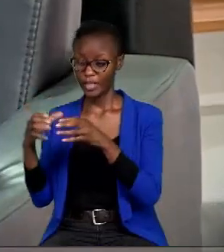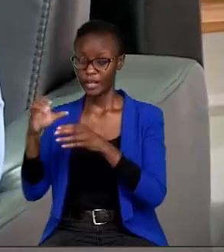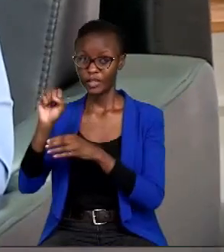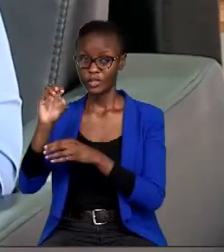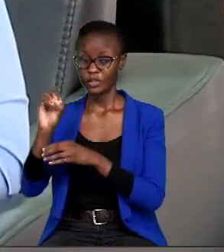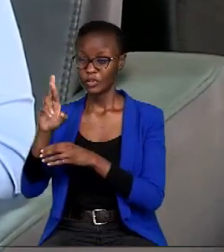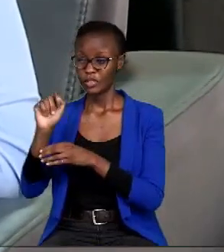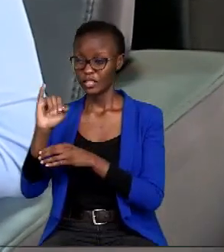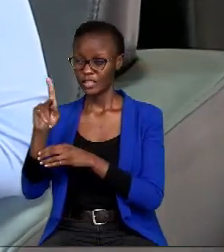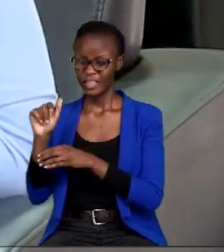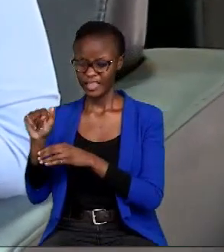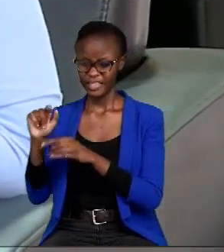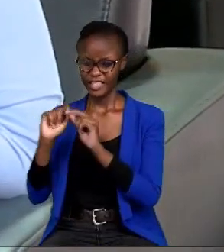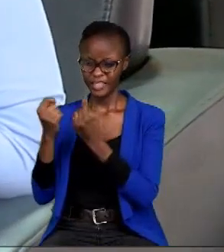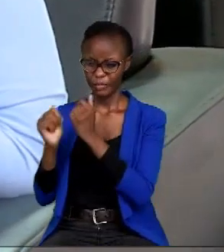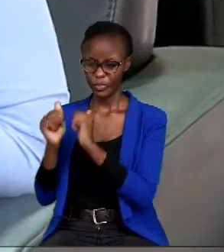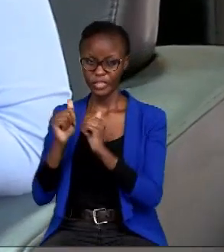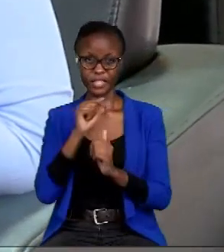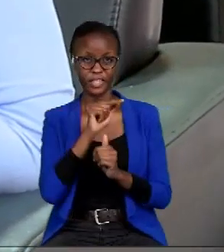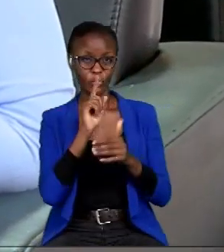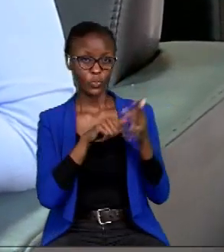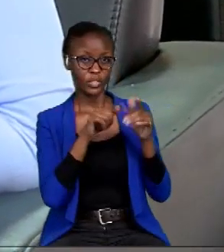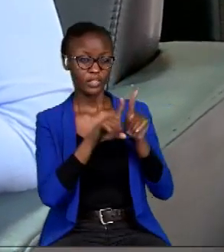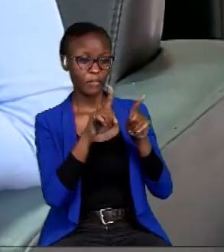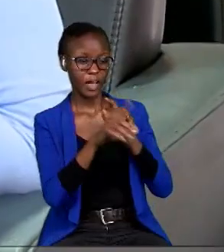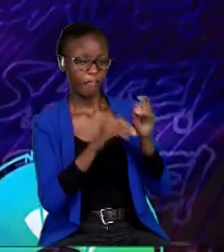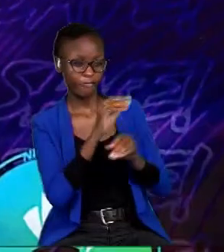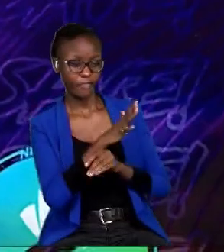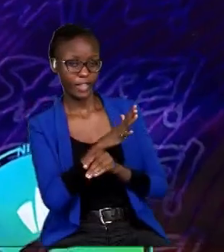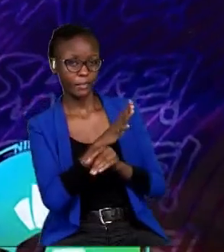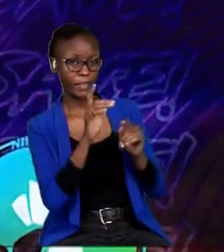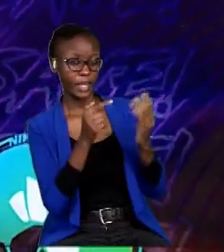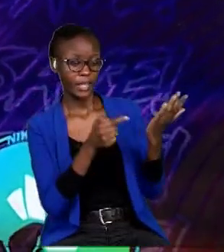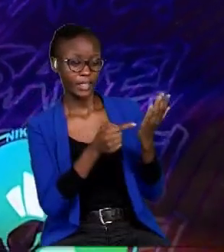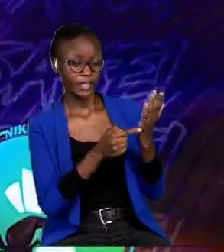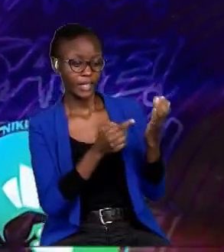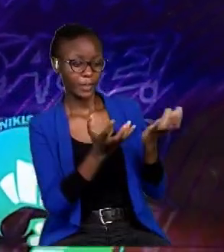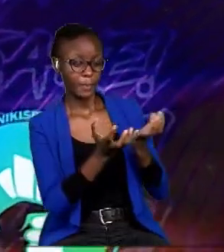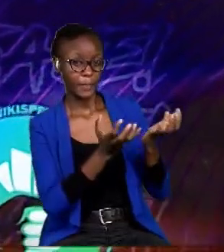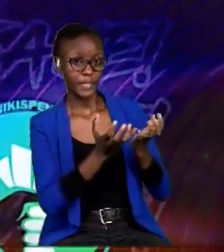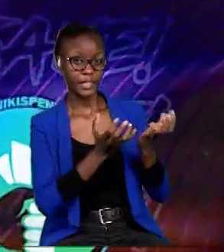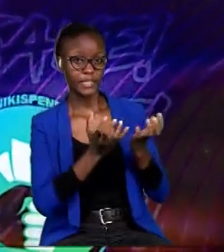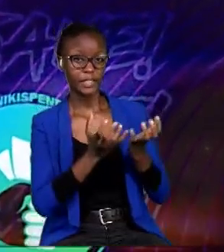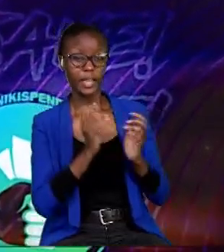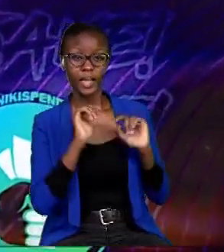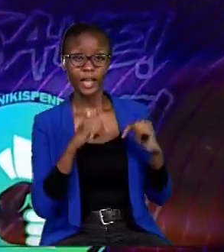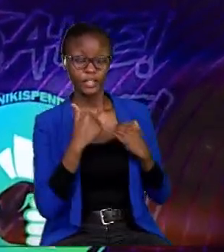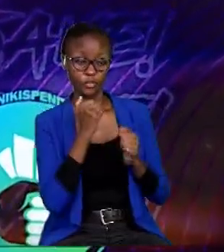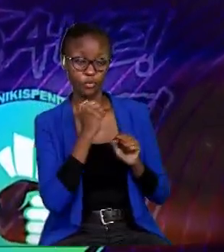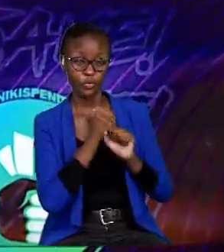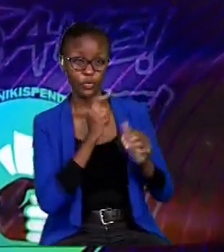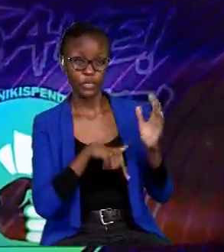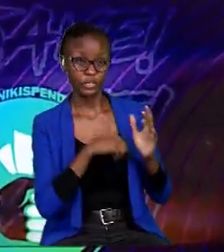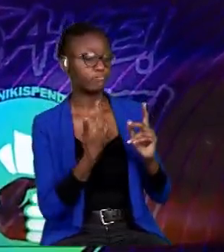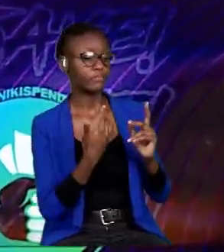leading here at Sortika? Sortika is a fintech business. We are simplifying the process